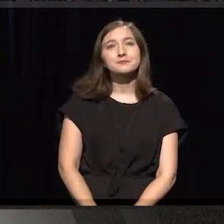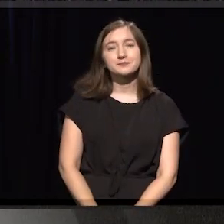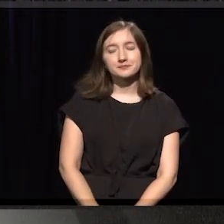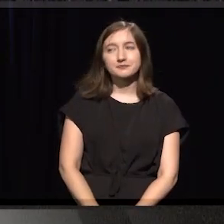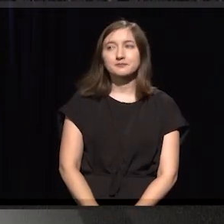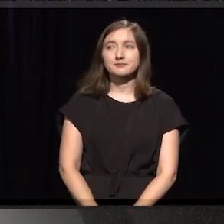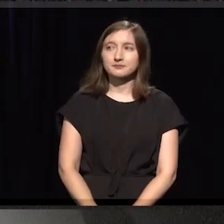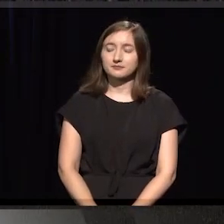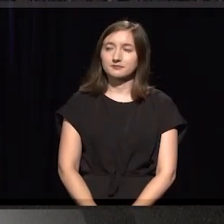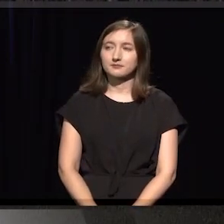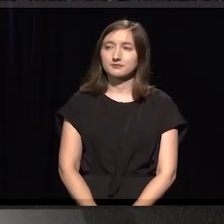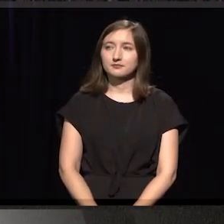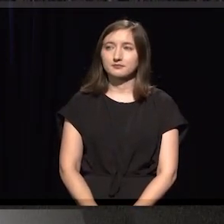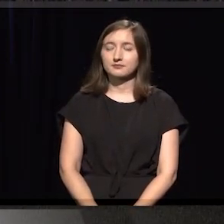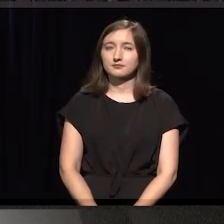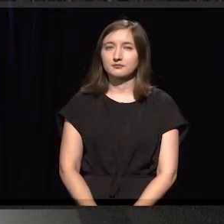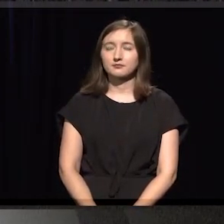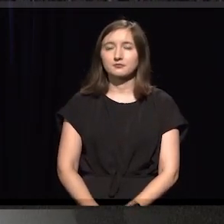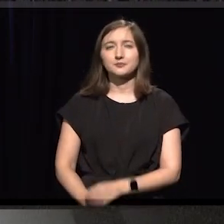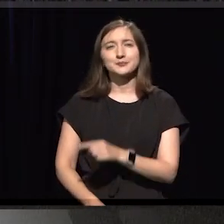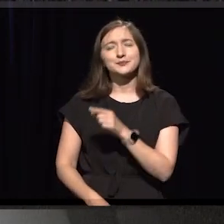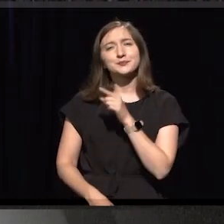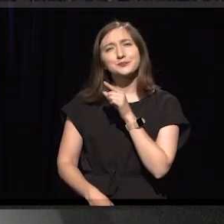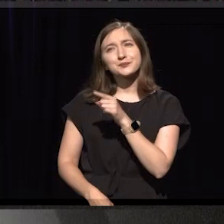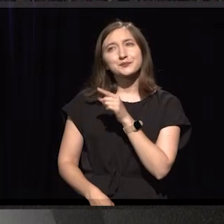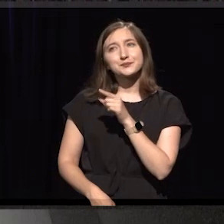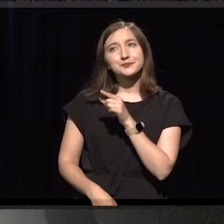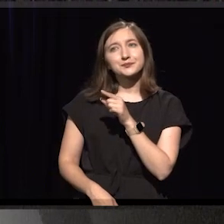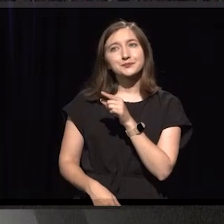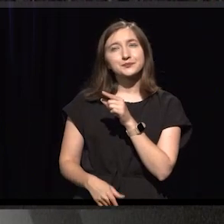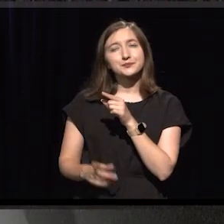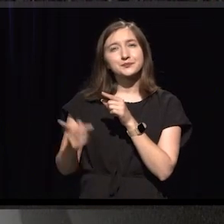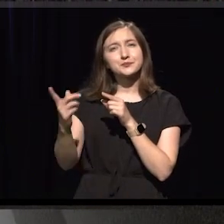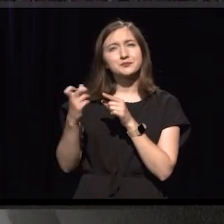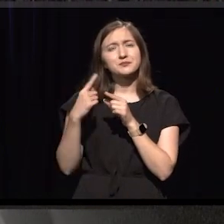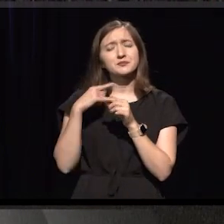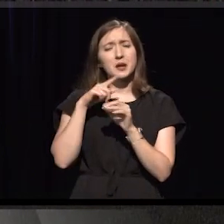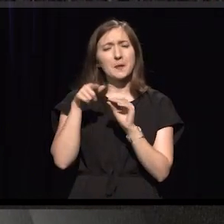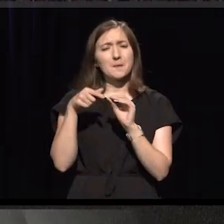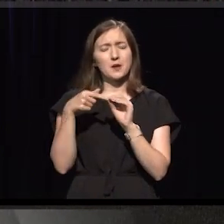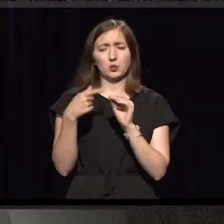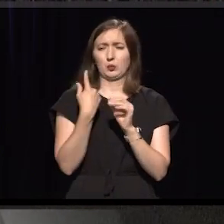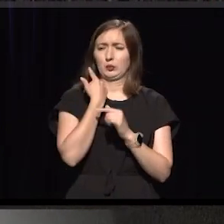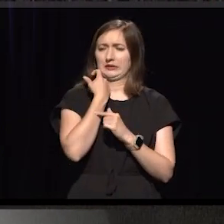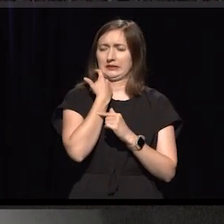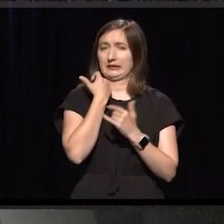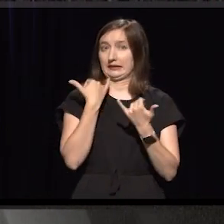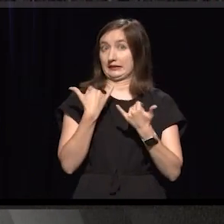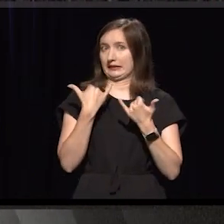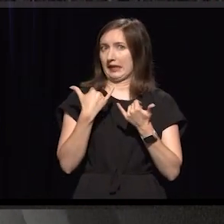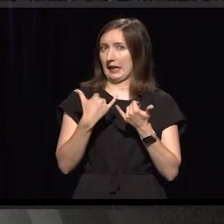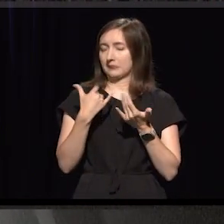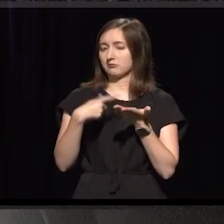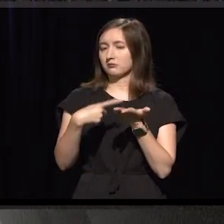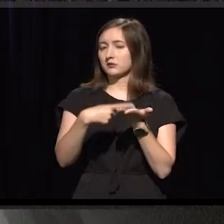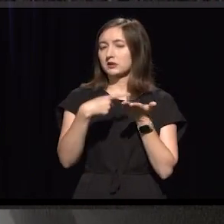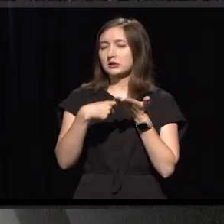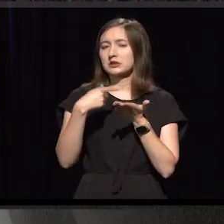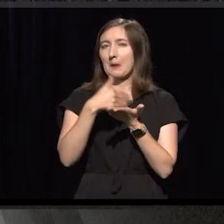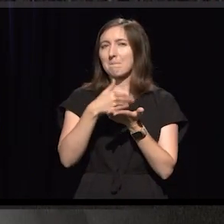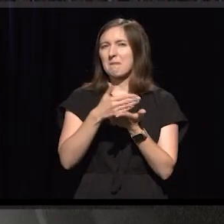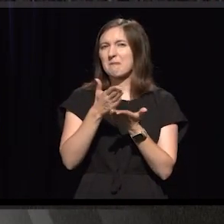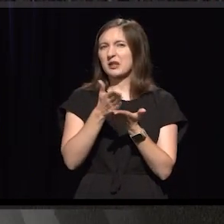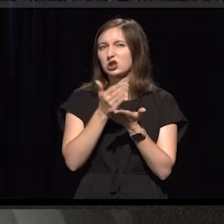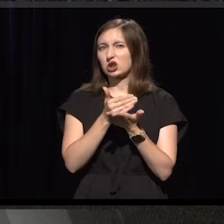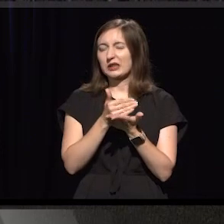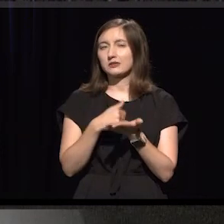Sorry. In terms of the budget talks that happened today, Mayor, can we talk about something that